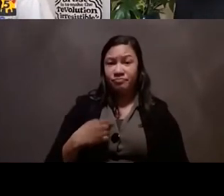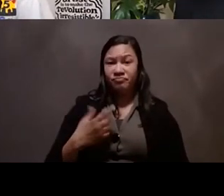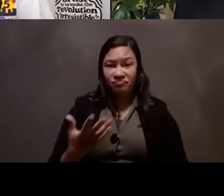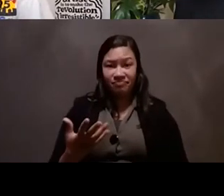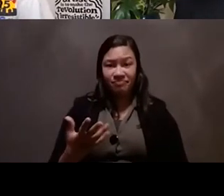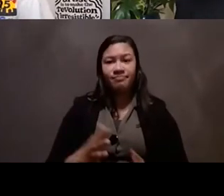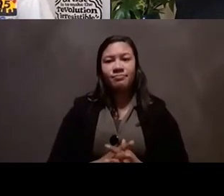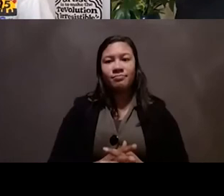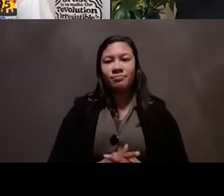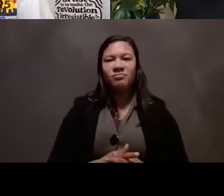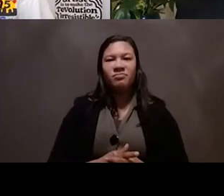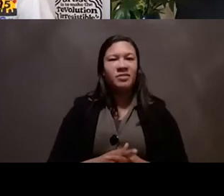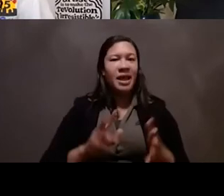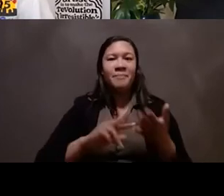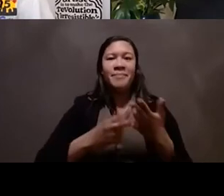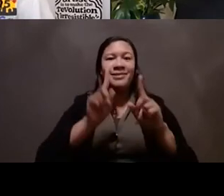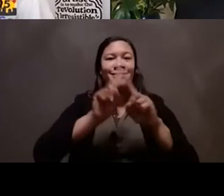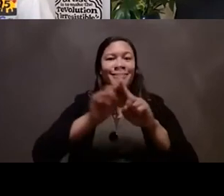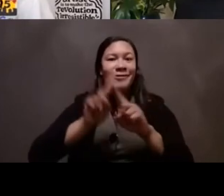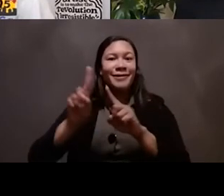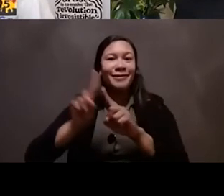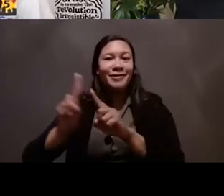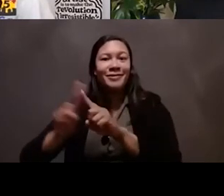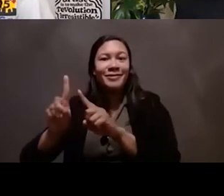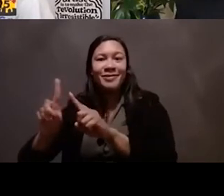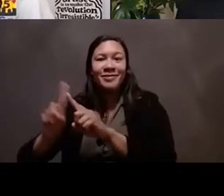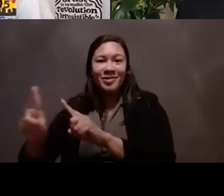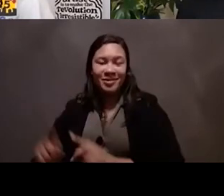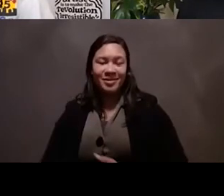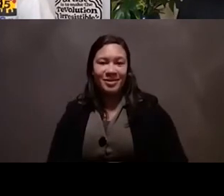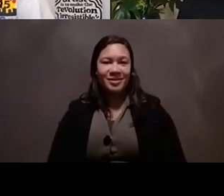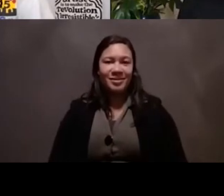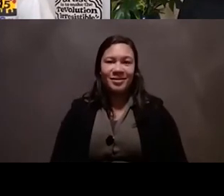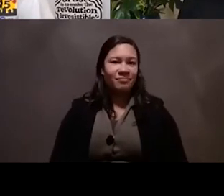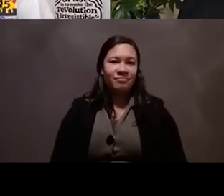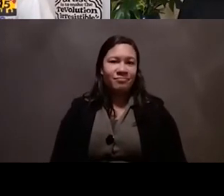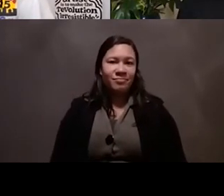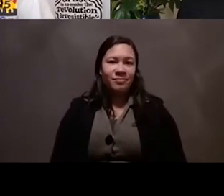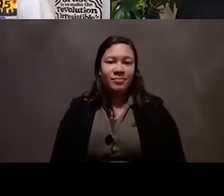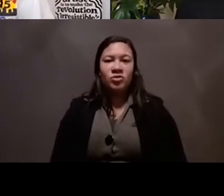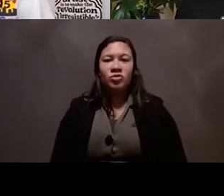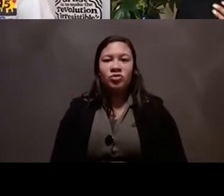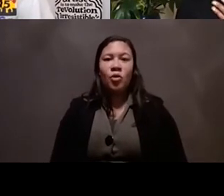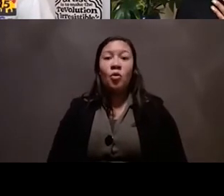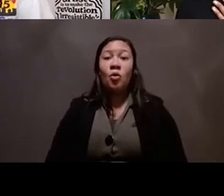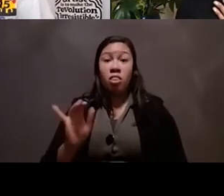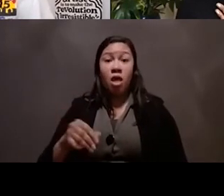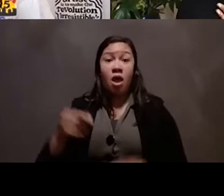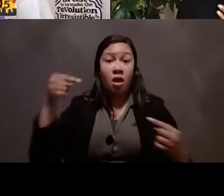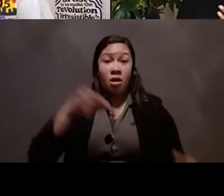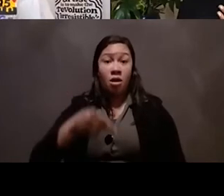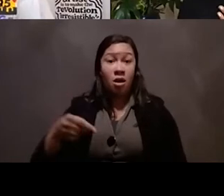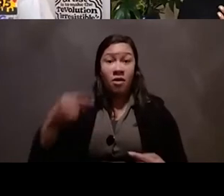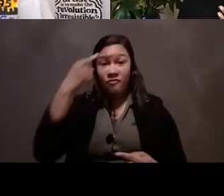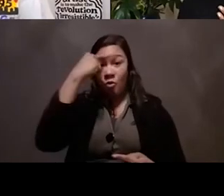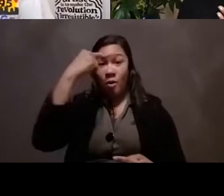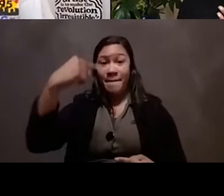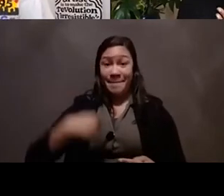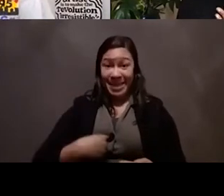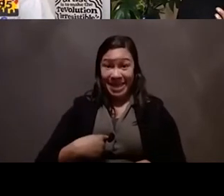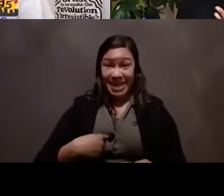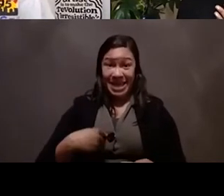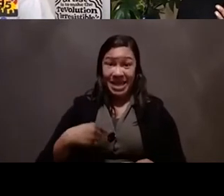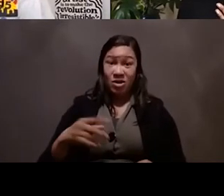that can mean so many things. But I know that it's not necessarily, the fight isn't necessarily for me to feel seen. It's